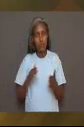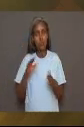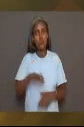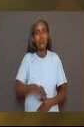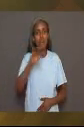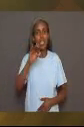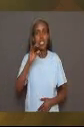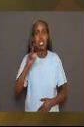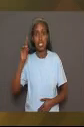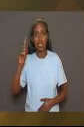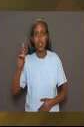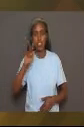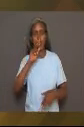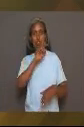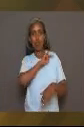power,